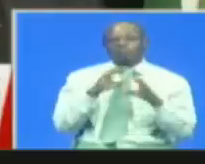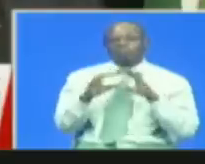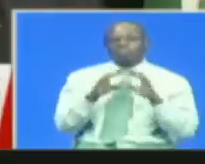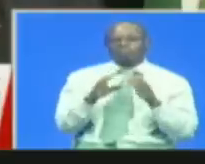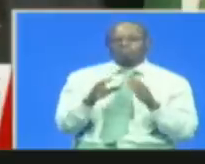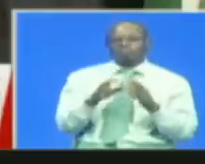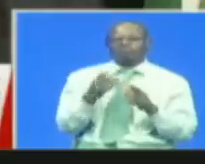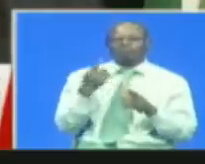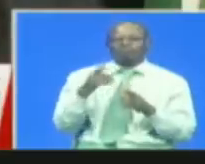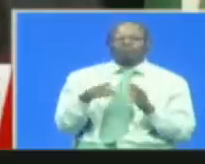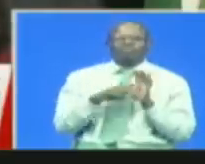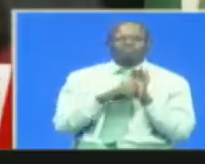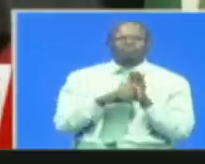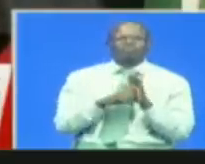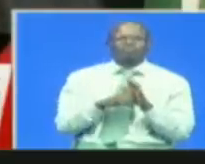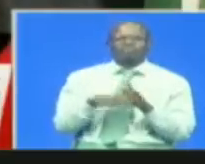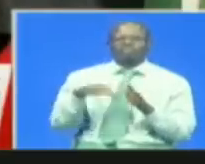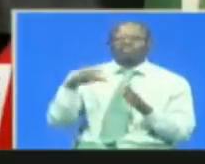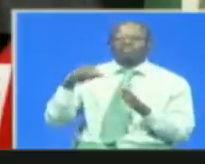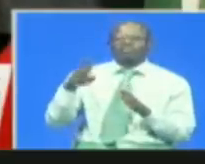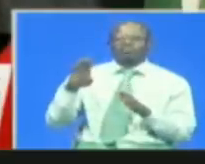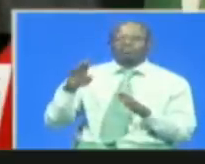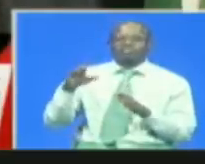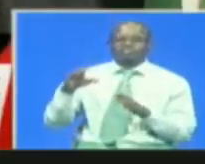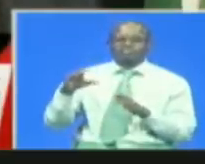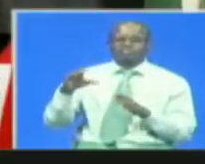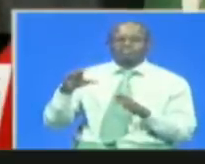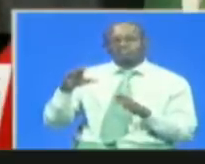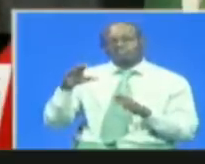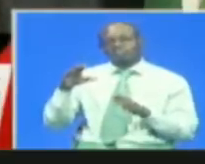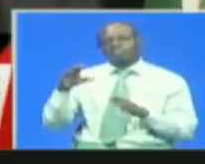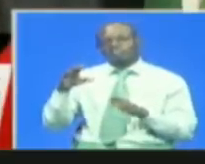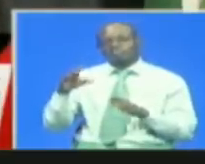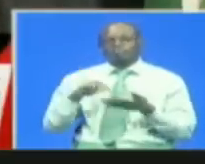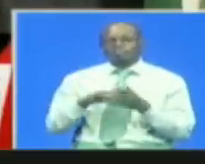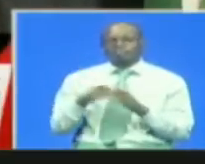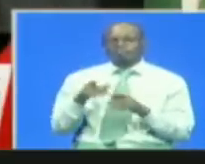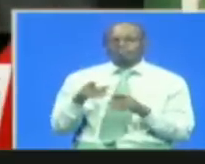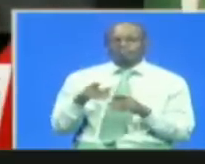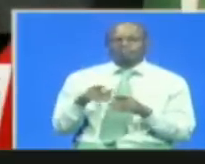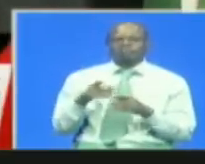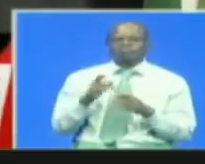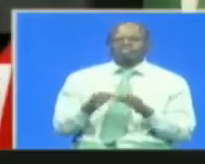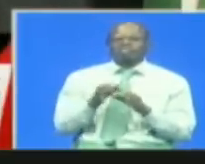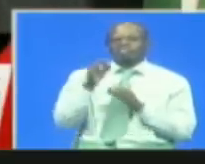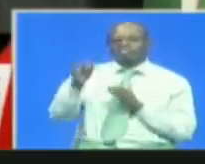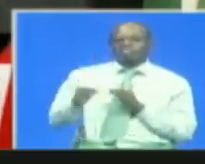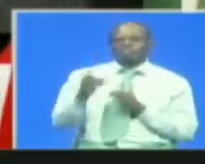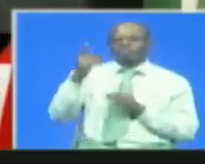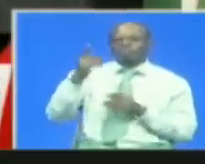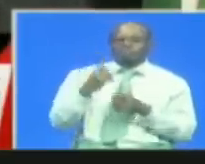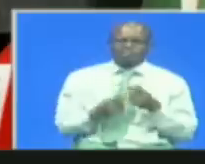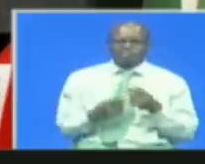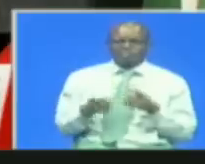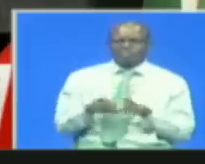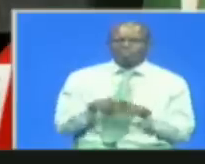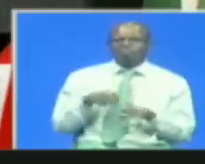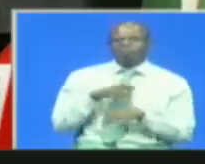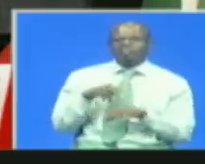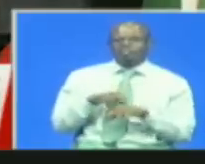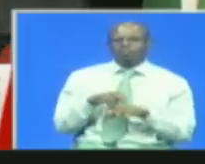instance. CBC national pilot be extended for one more year. The national rollout will take